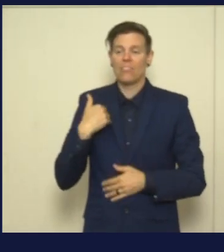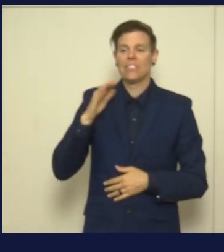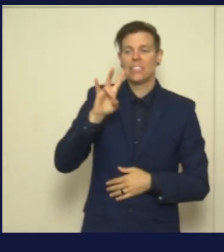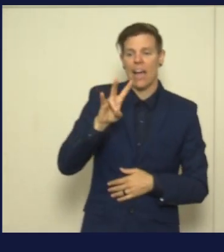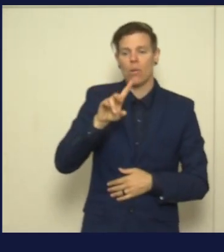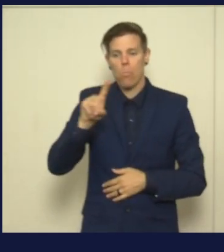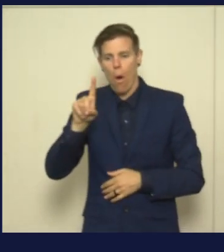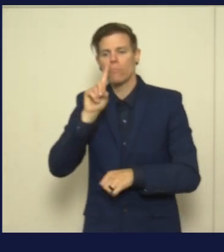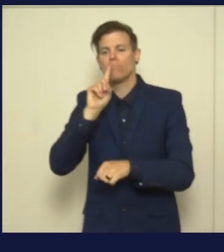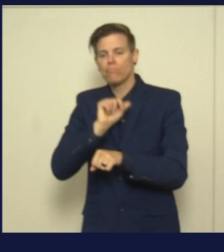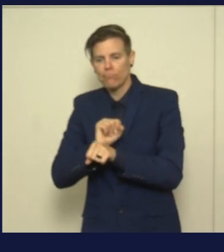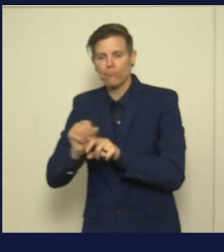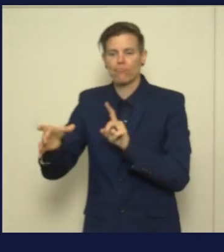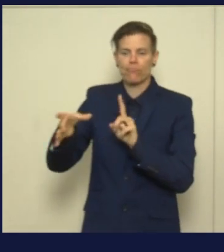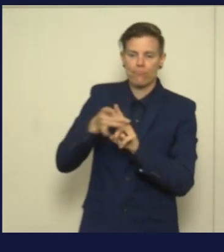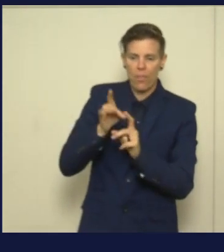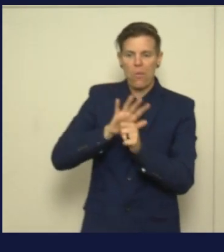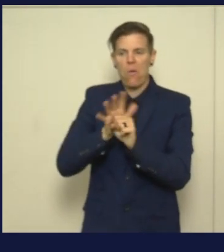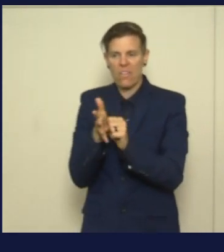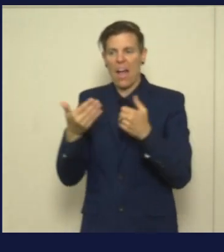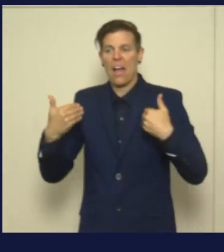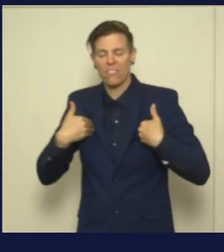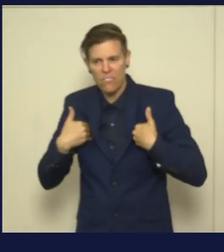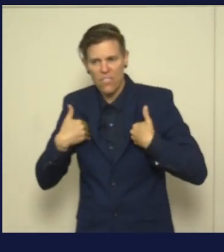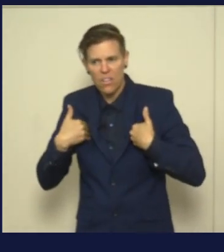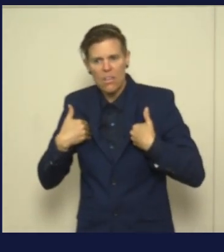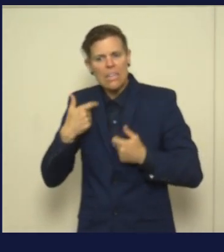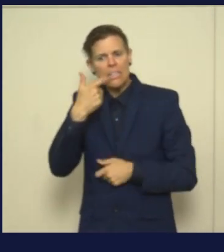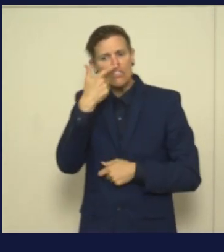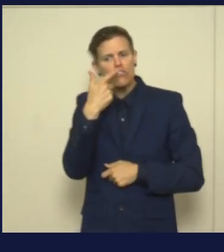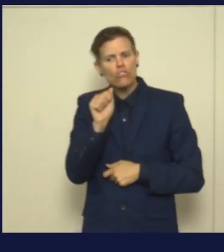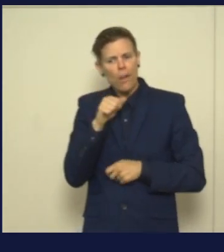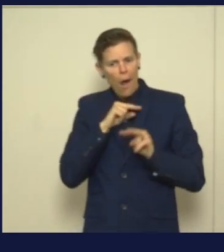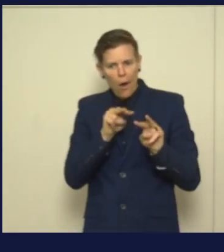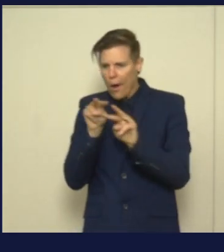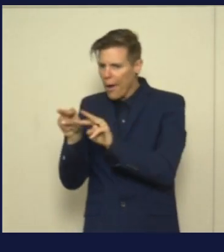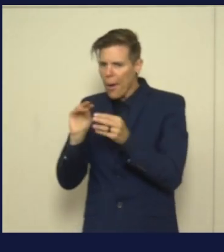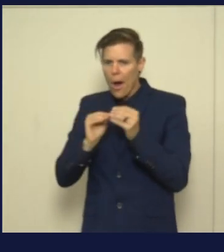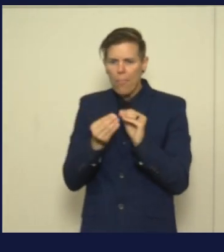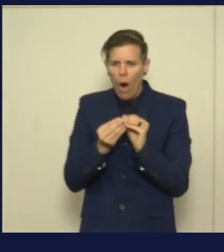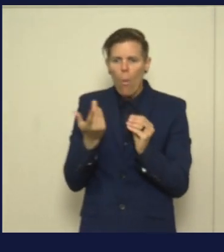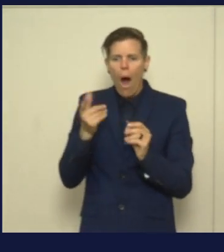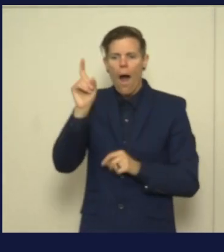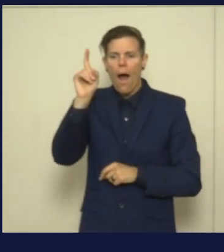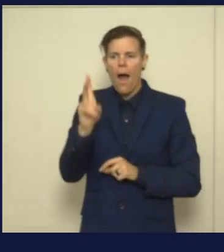Interestingly enough, it's about half and half. 34 students, 37 staff.